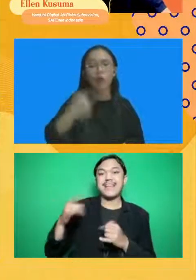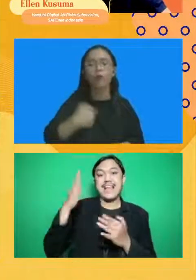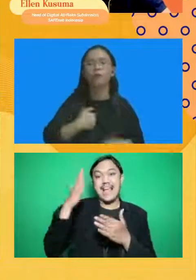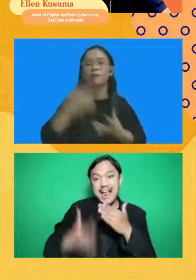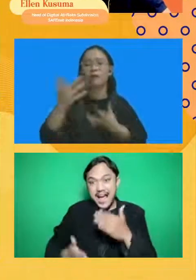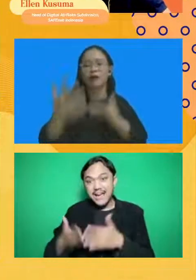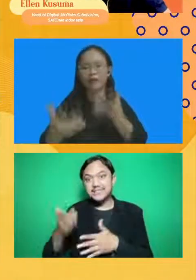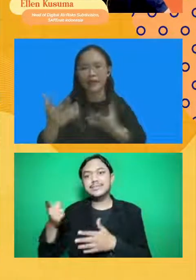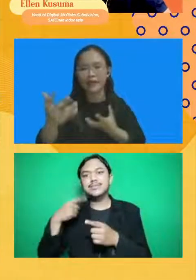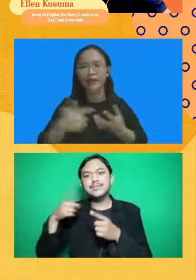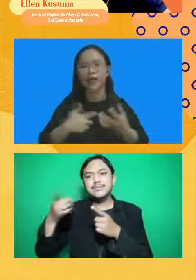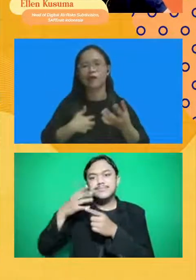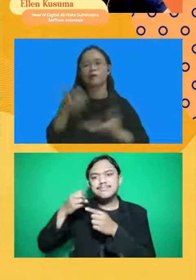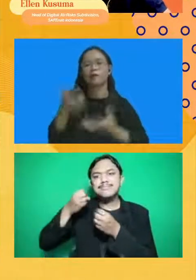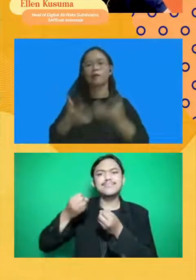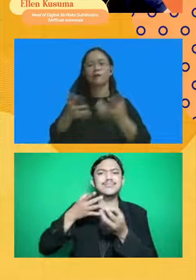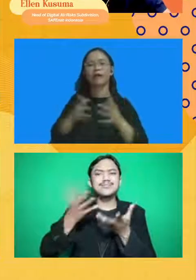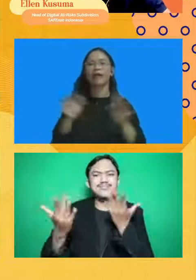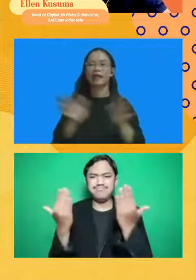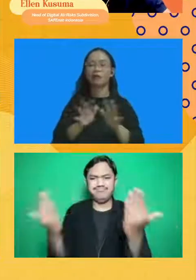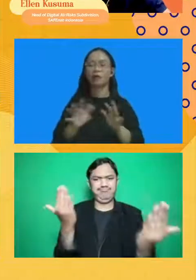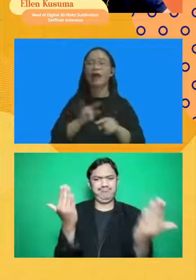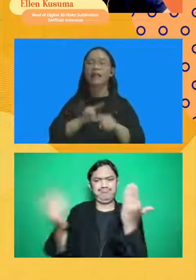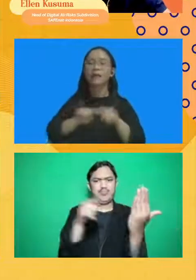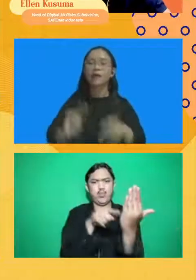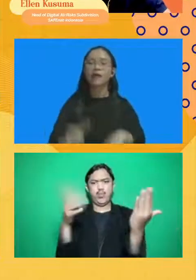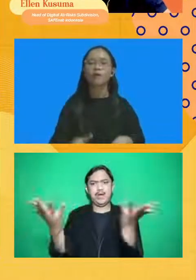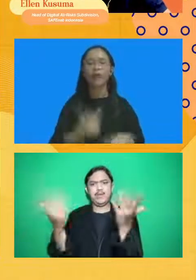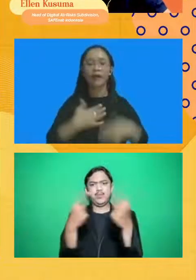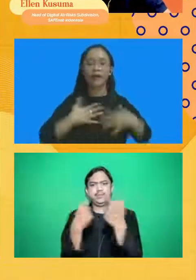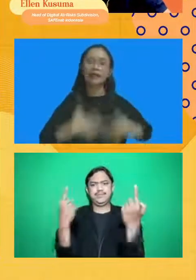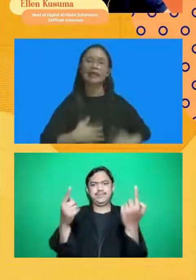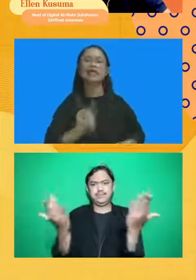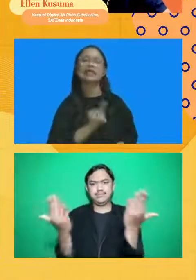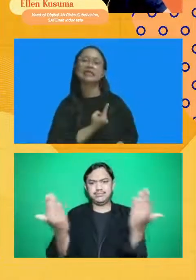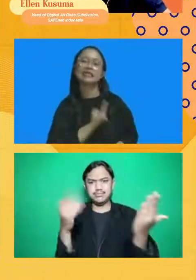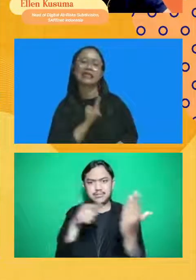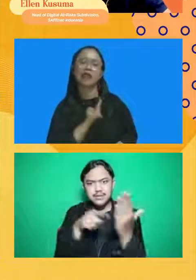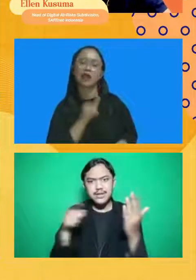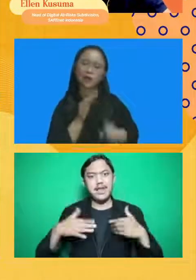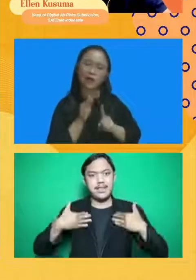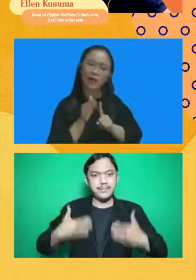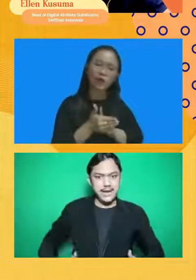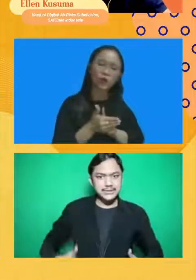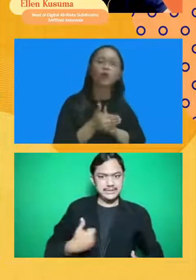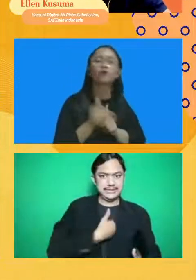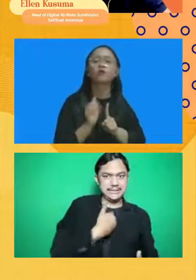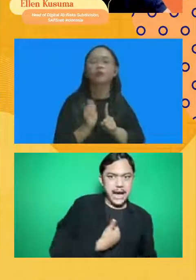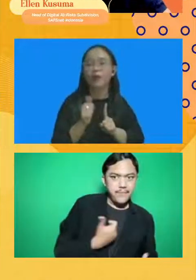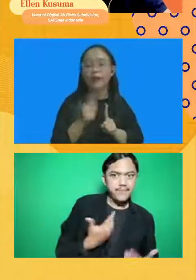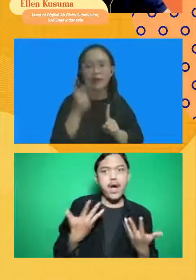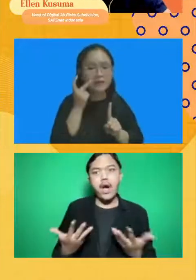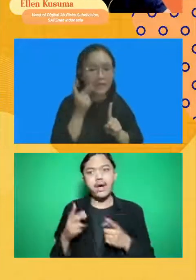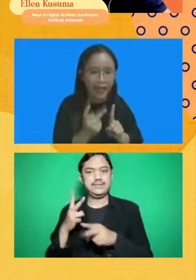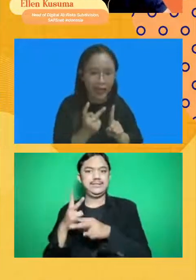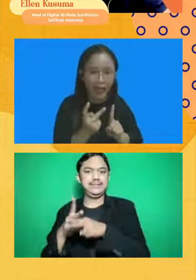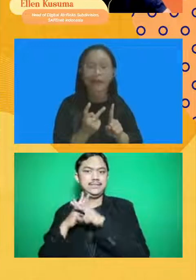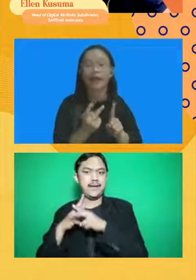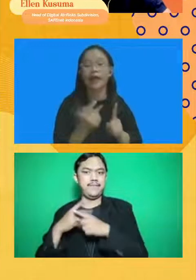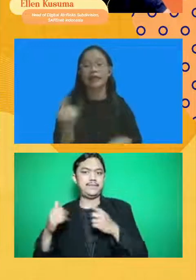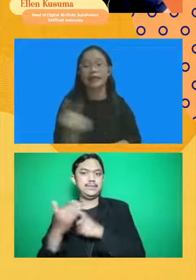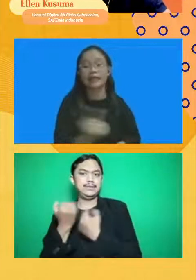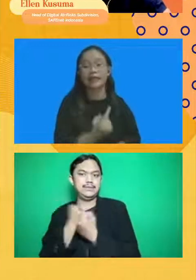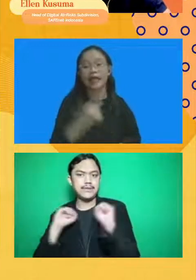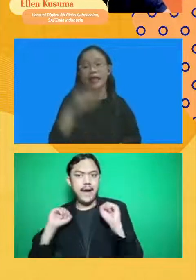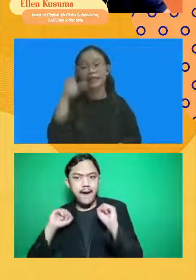our capacity and the services that we can offer safely and securely. We also need to understand, whenever we collect